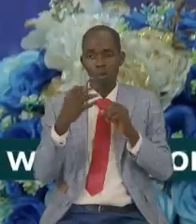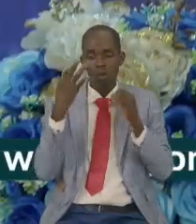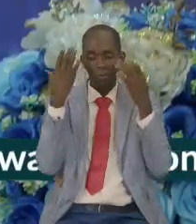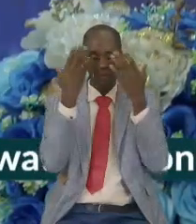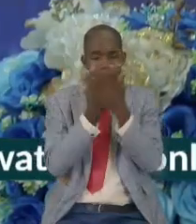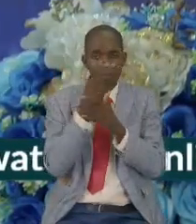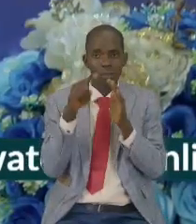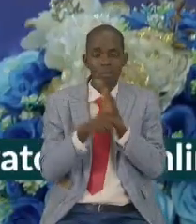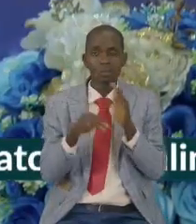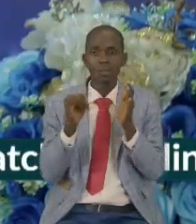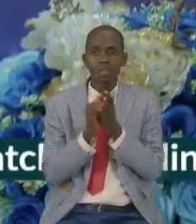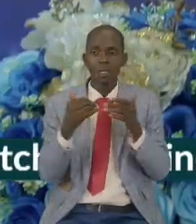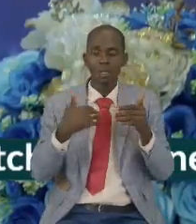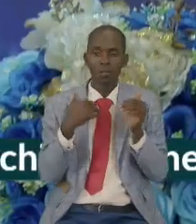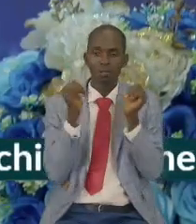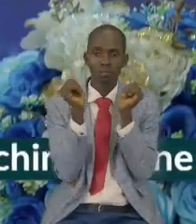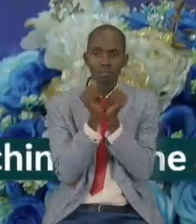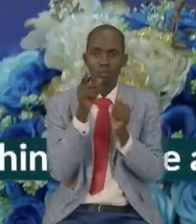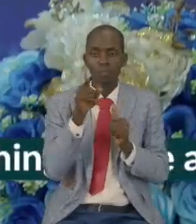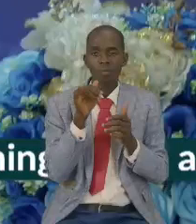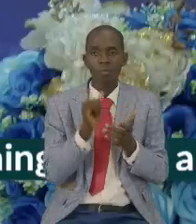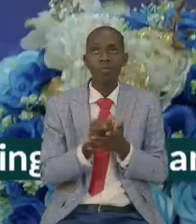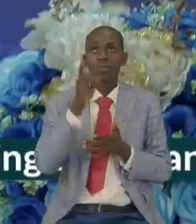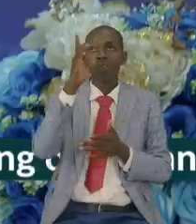I see a flag there?